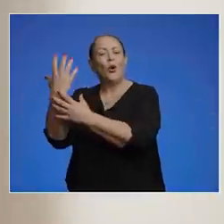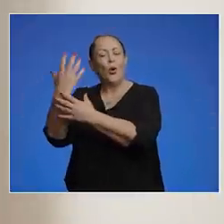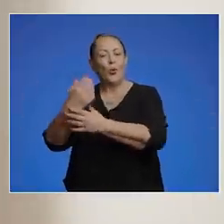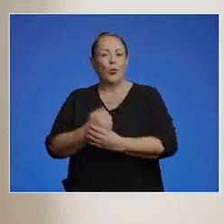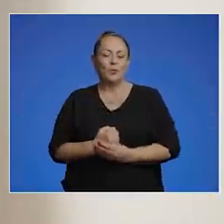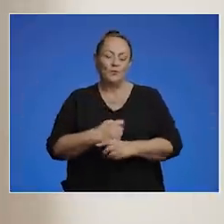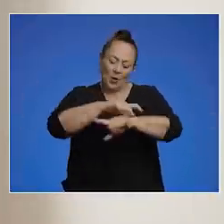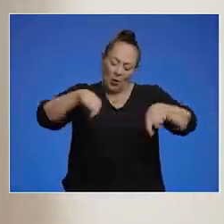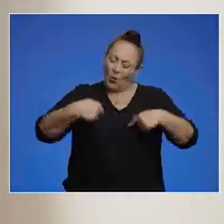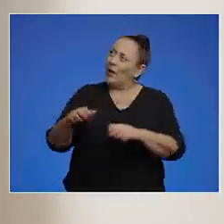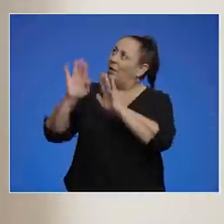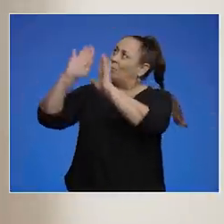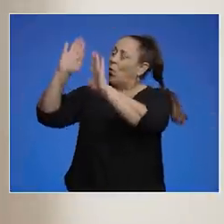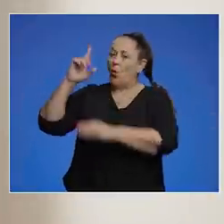crops.